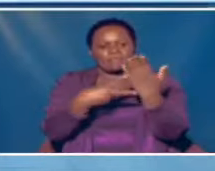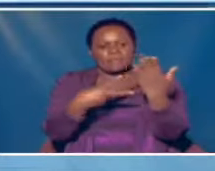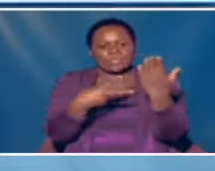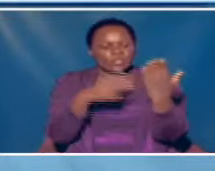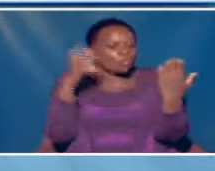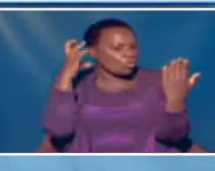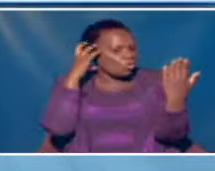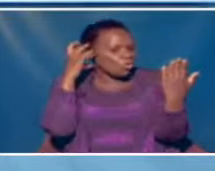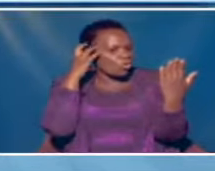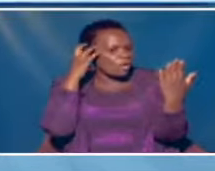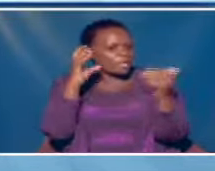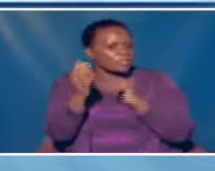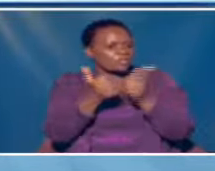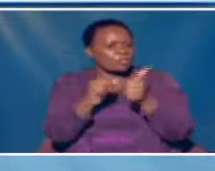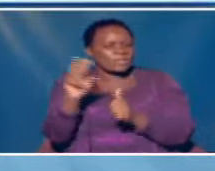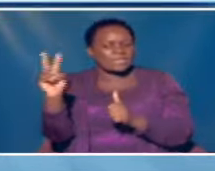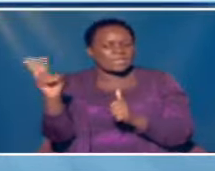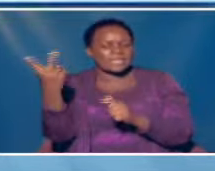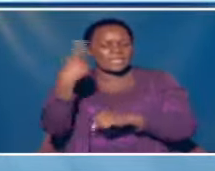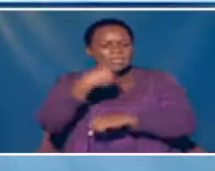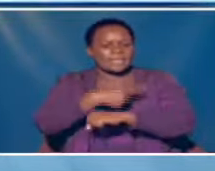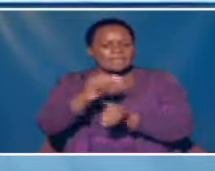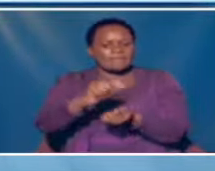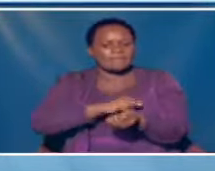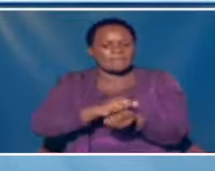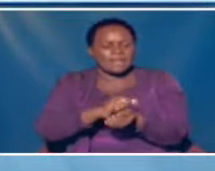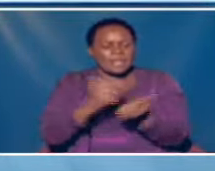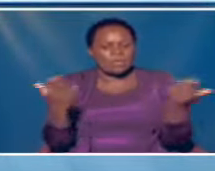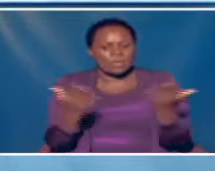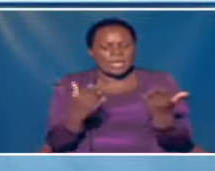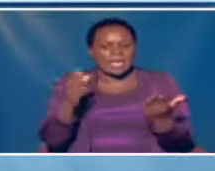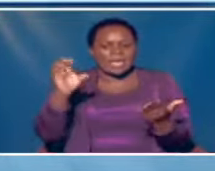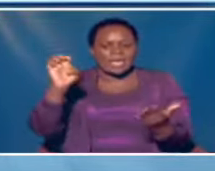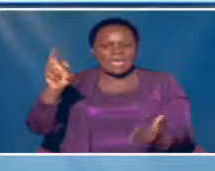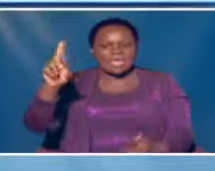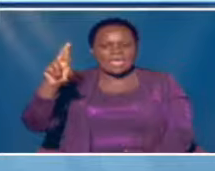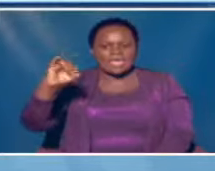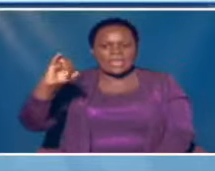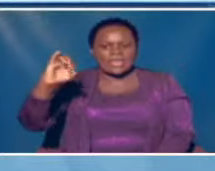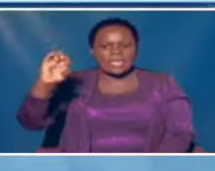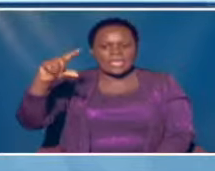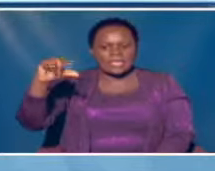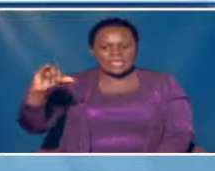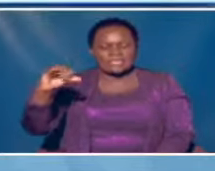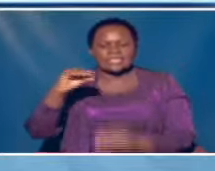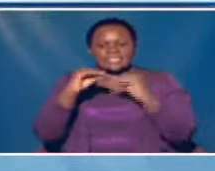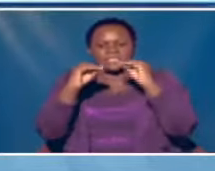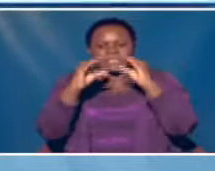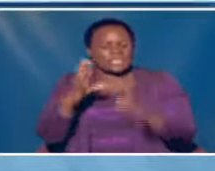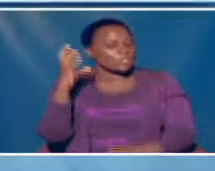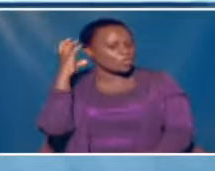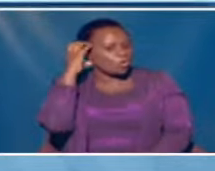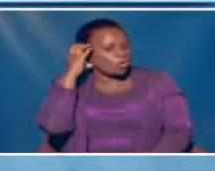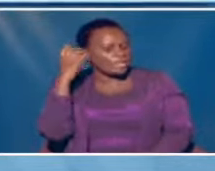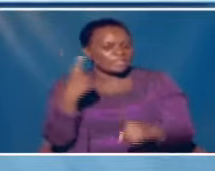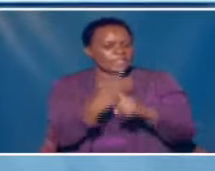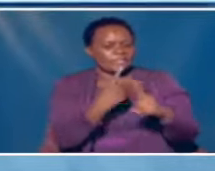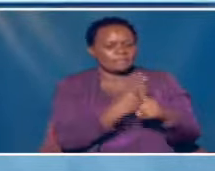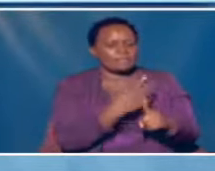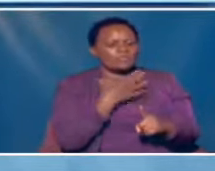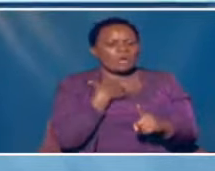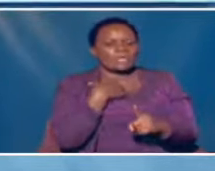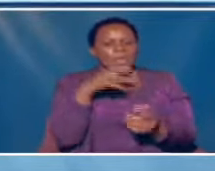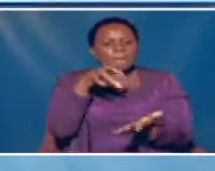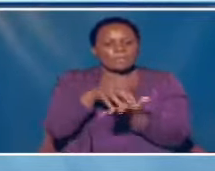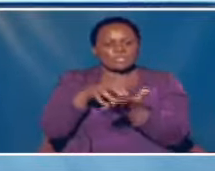Competition and Training National Games entered day two on Friday at the Regi Teachers and Bushiangala College. Various teams are looking for a